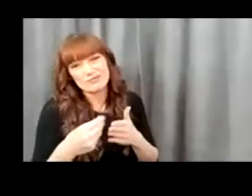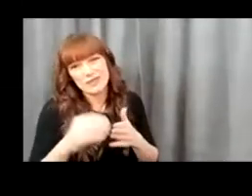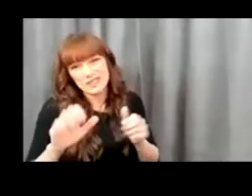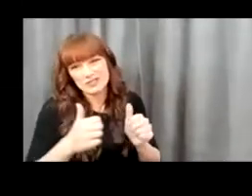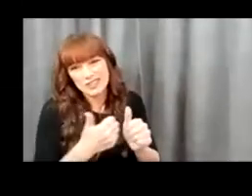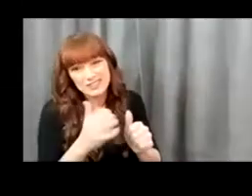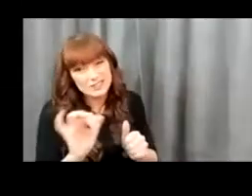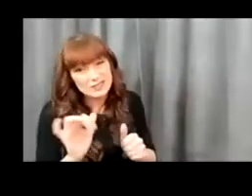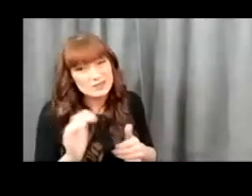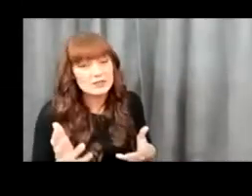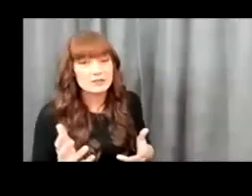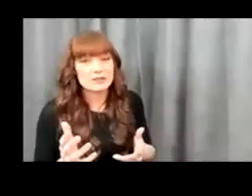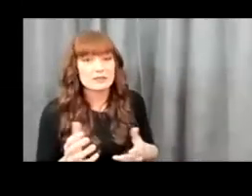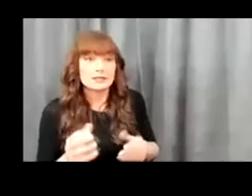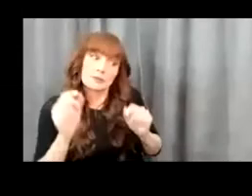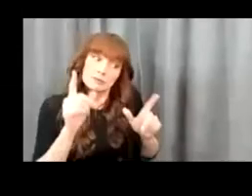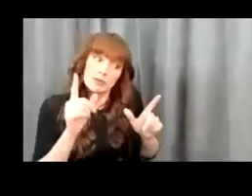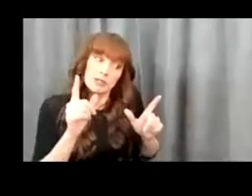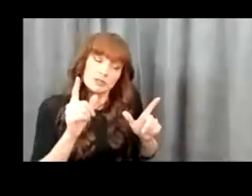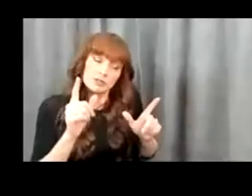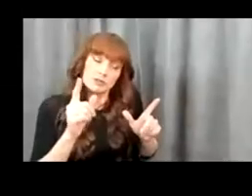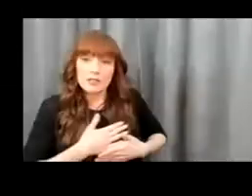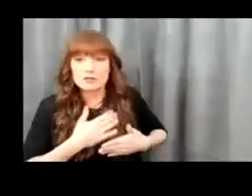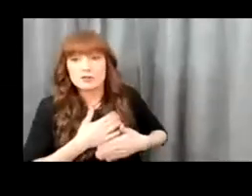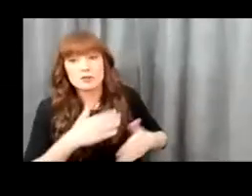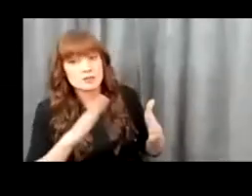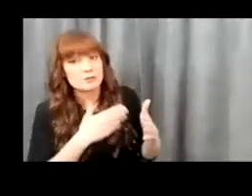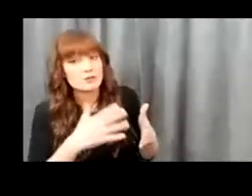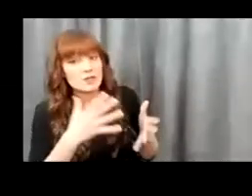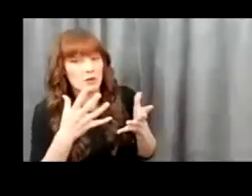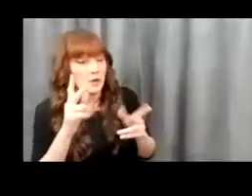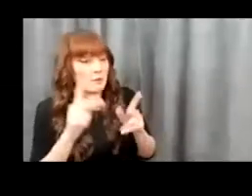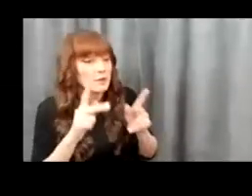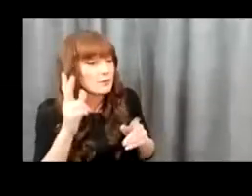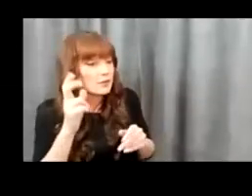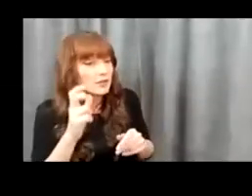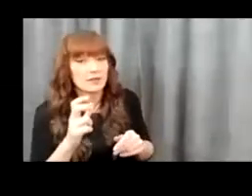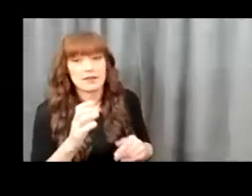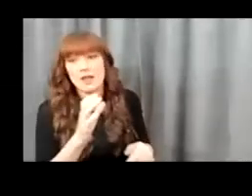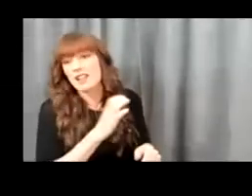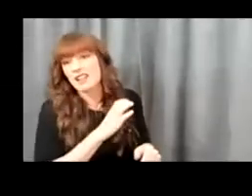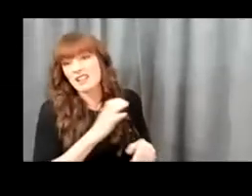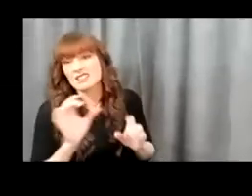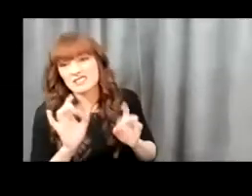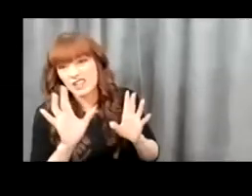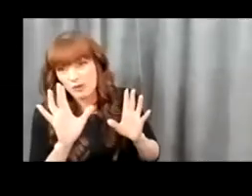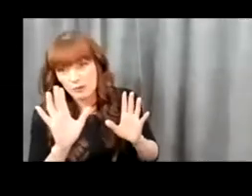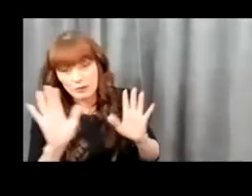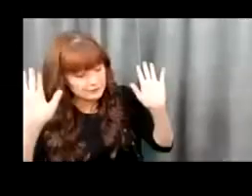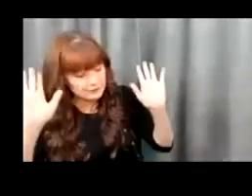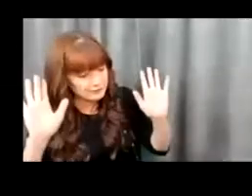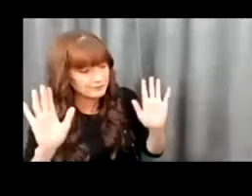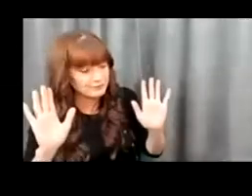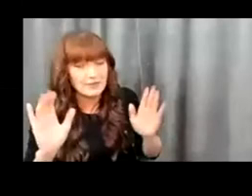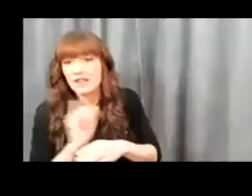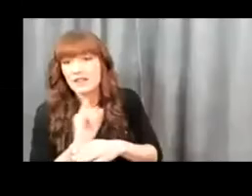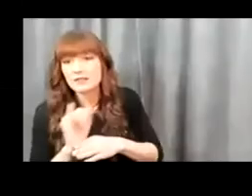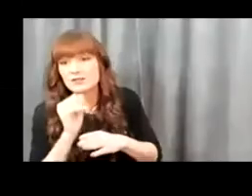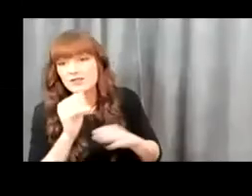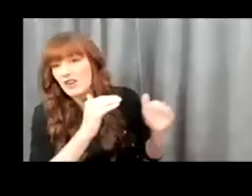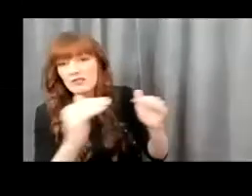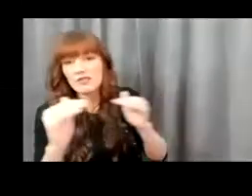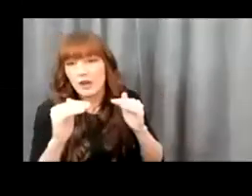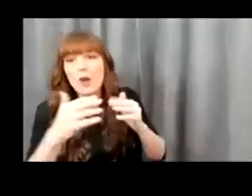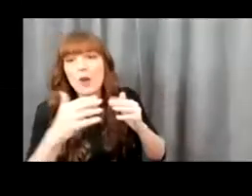This might surprise you, Nima, but I like your music and I want people to hear it. Clint is terrible and the industry is